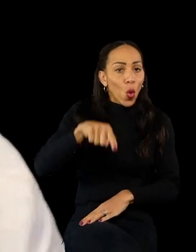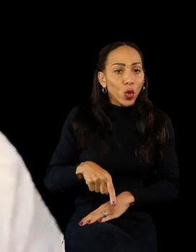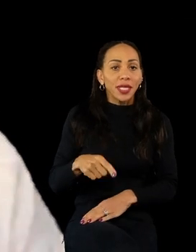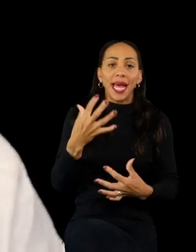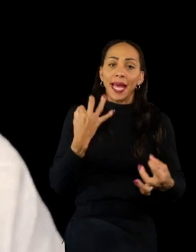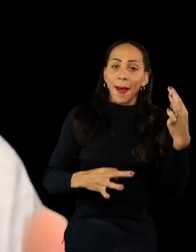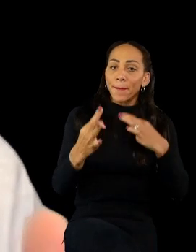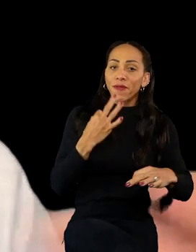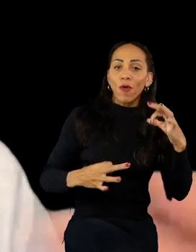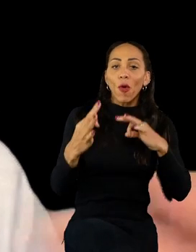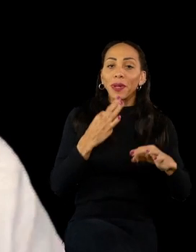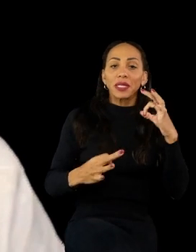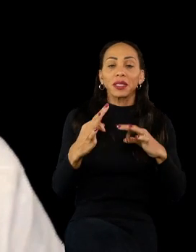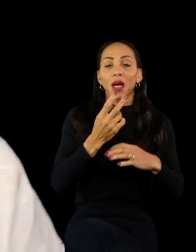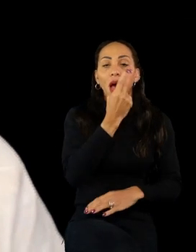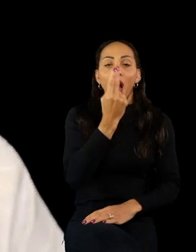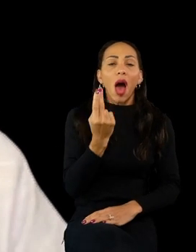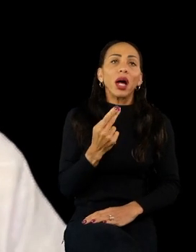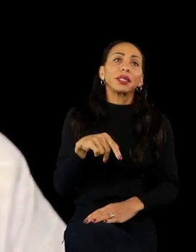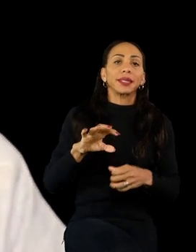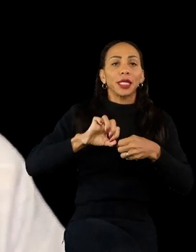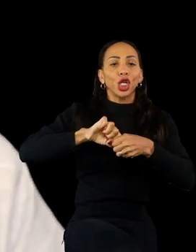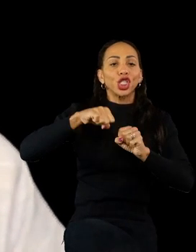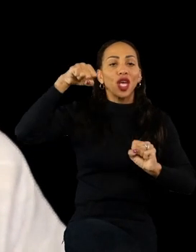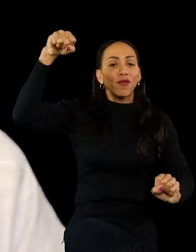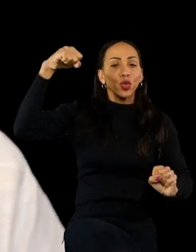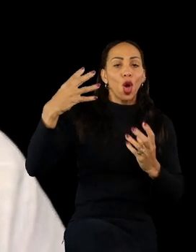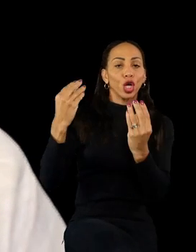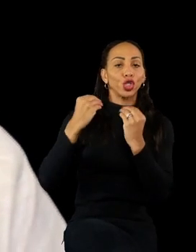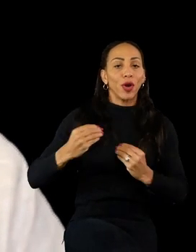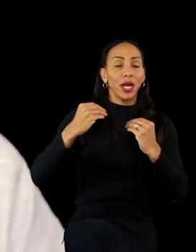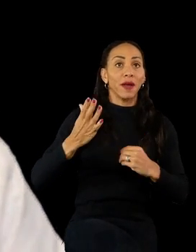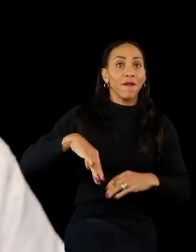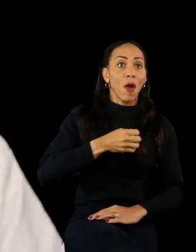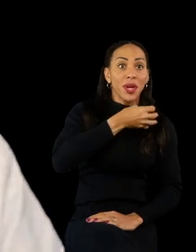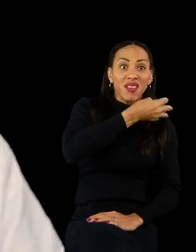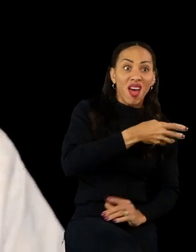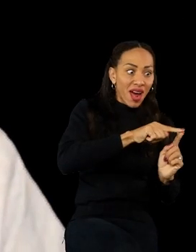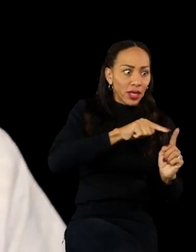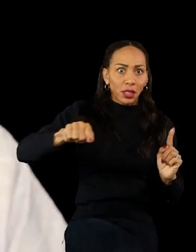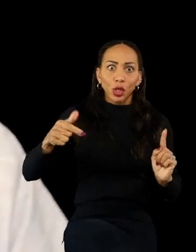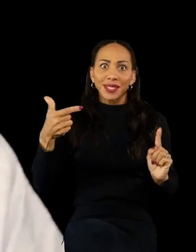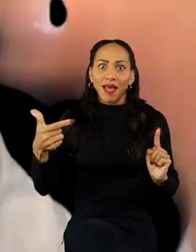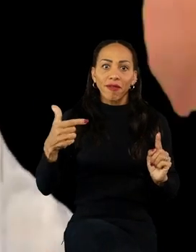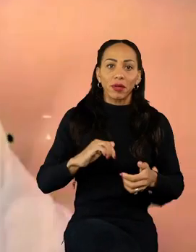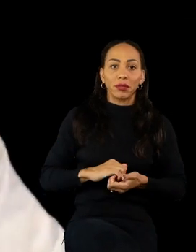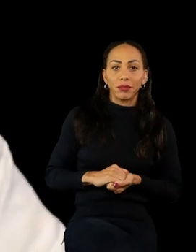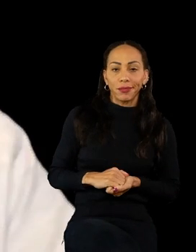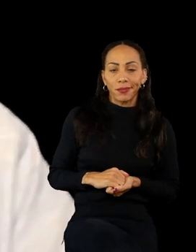sort of practice led, and the students are here kind of pretty much all day, and in performing arts, it's conservatoire training, sort of, you know,